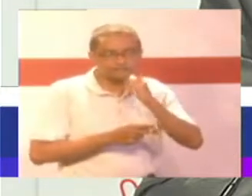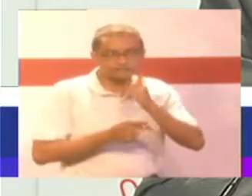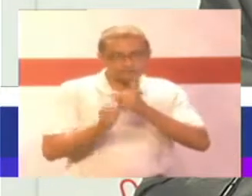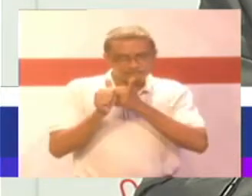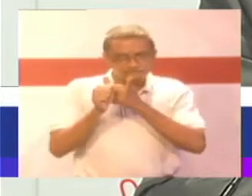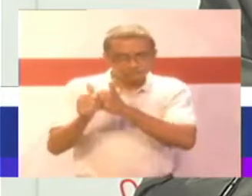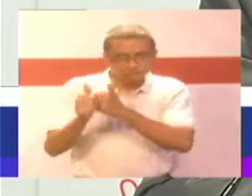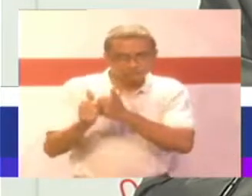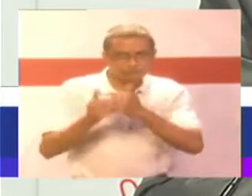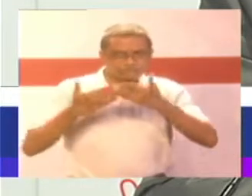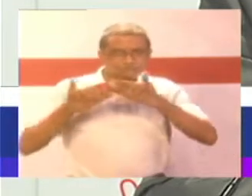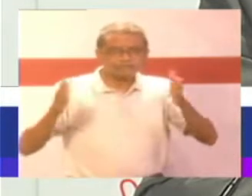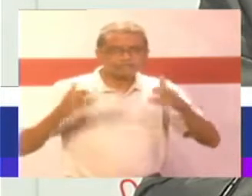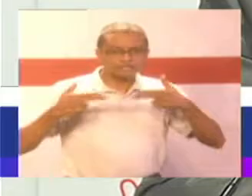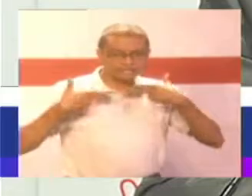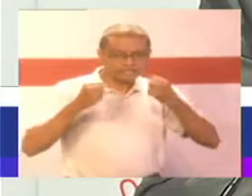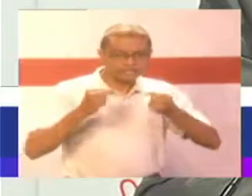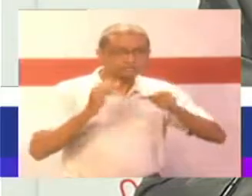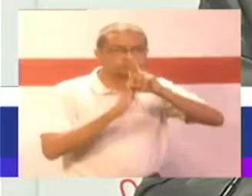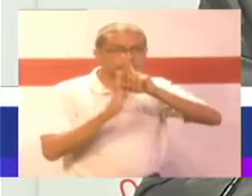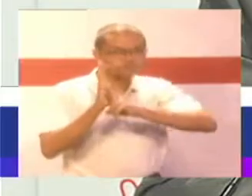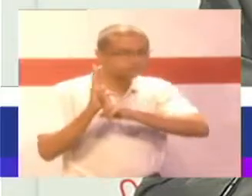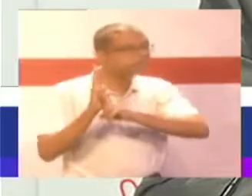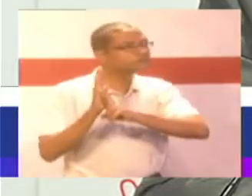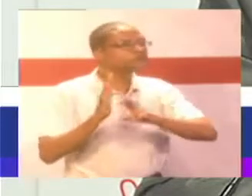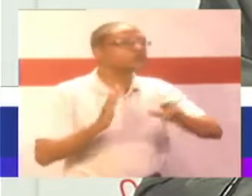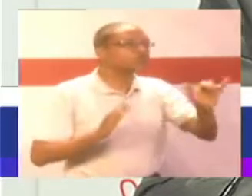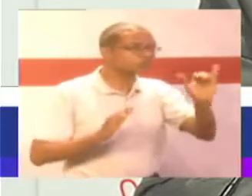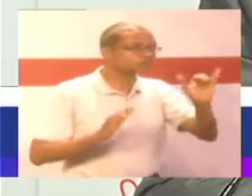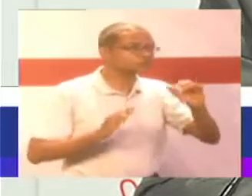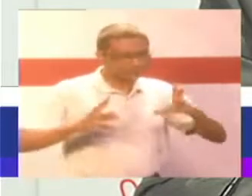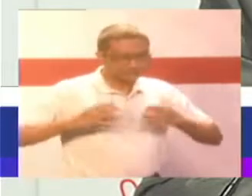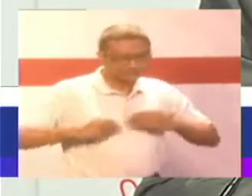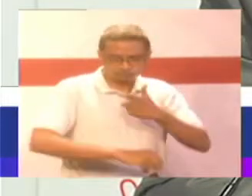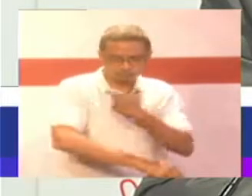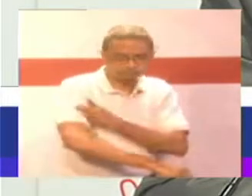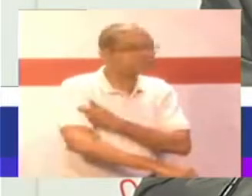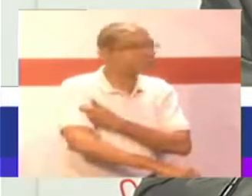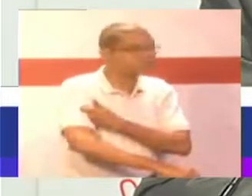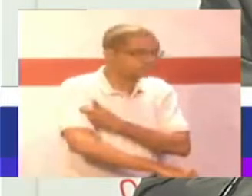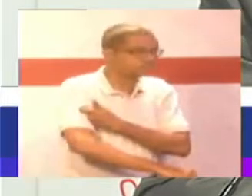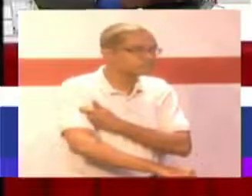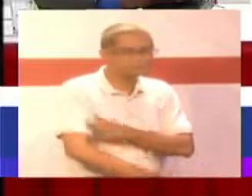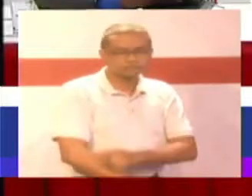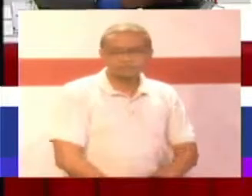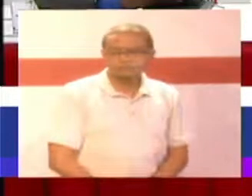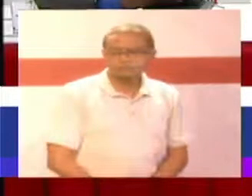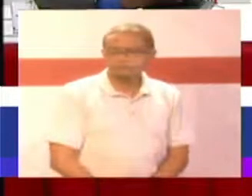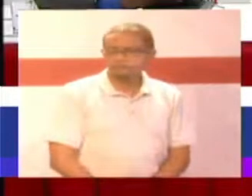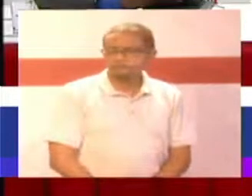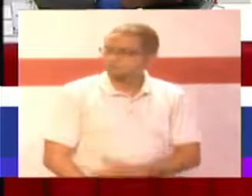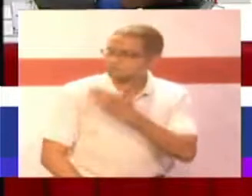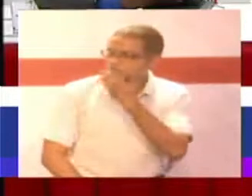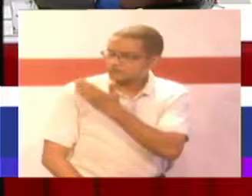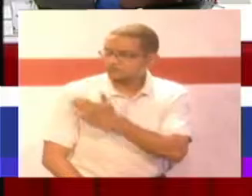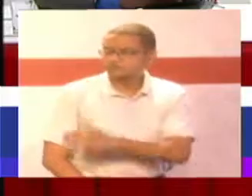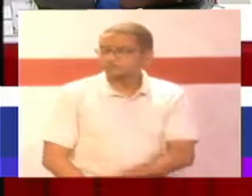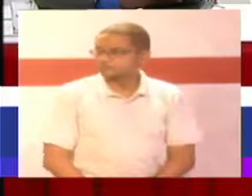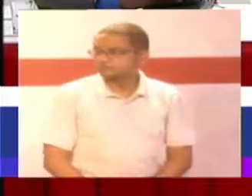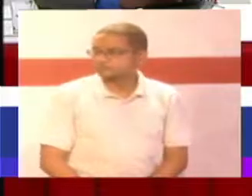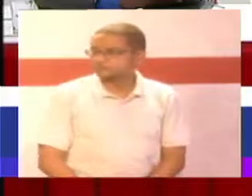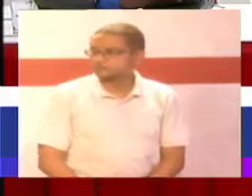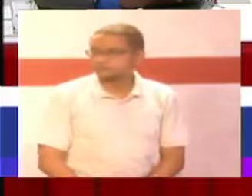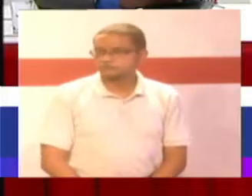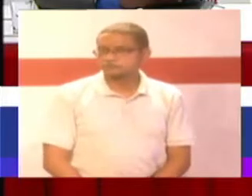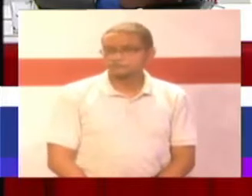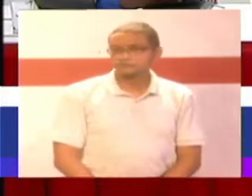health recommendations, and increased uptake of the vaccination. Thank you, Dr. Hines. AZP News,